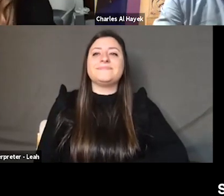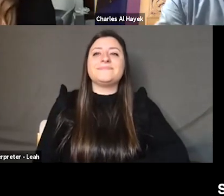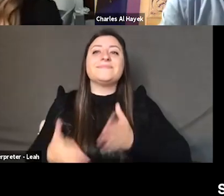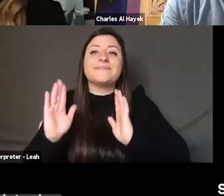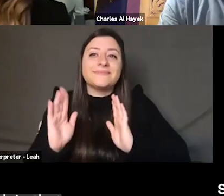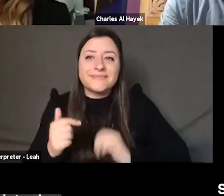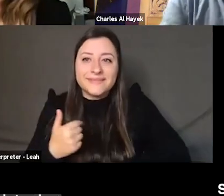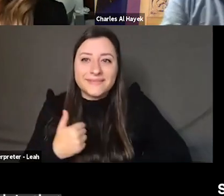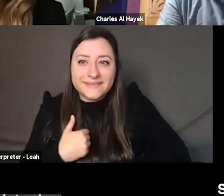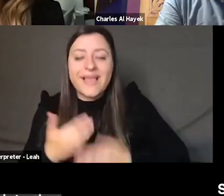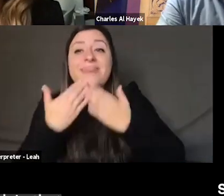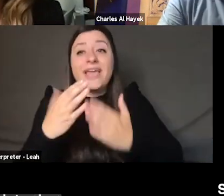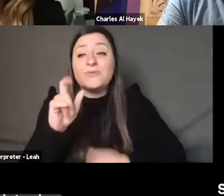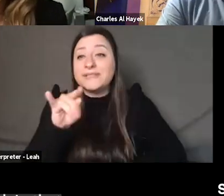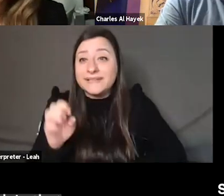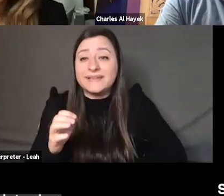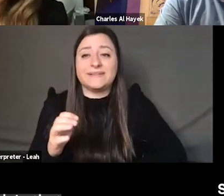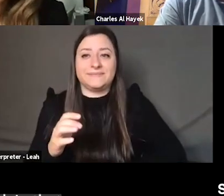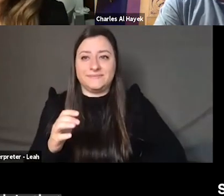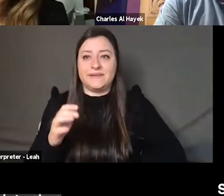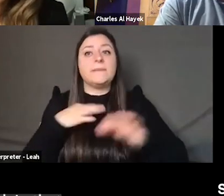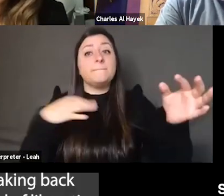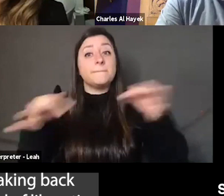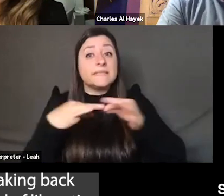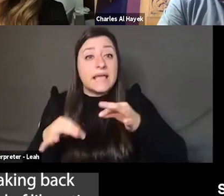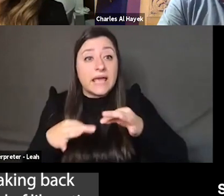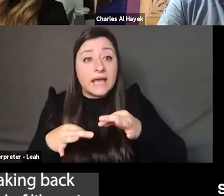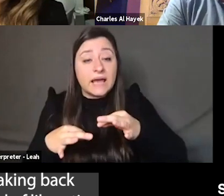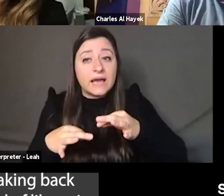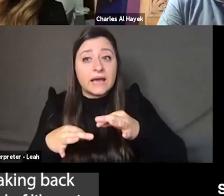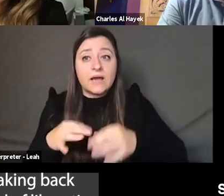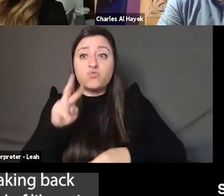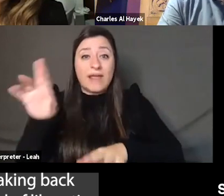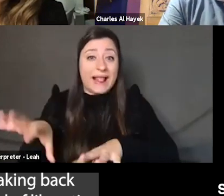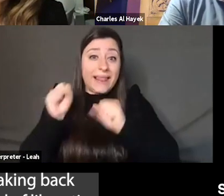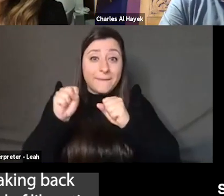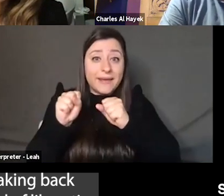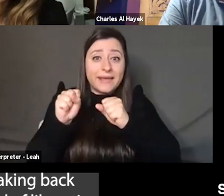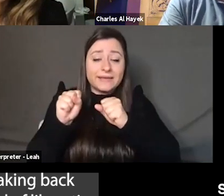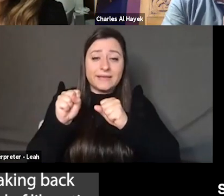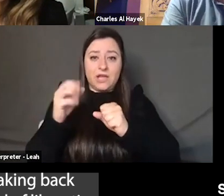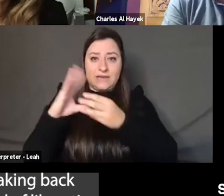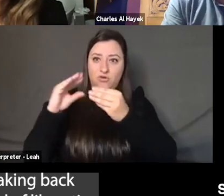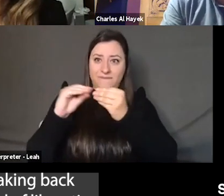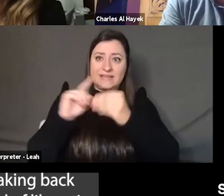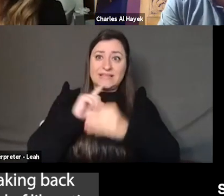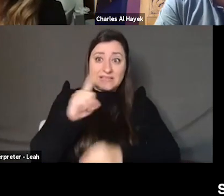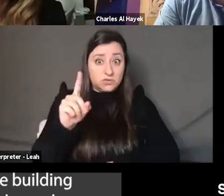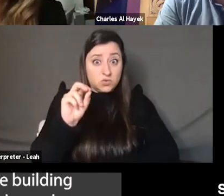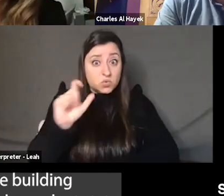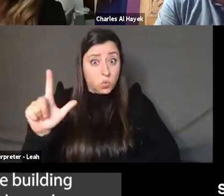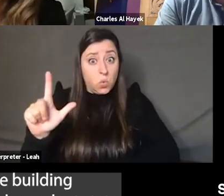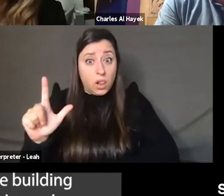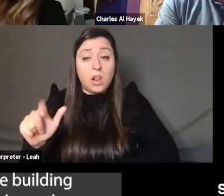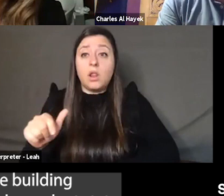Thank you, Celine. Let me first explain that reclaiming and taking back the narrative is a tool of liberation